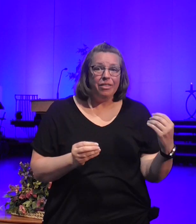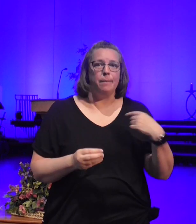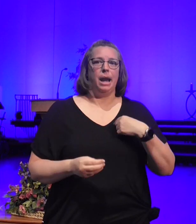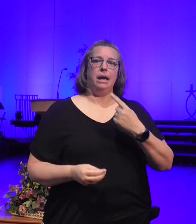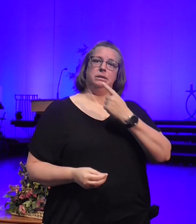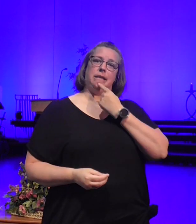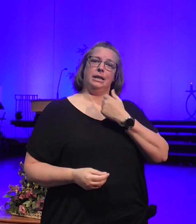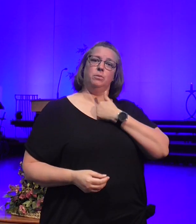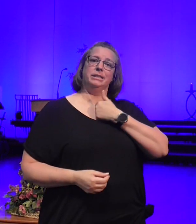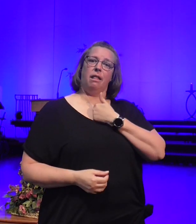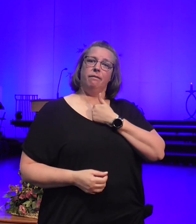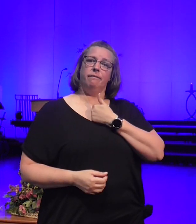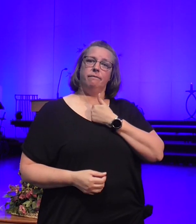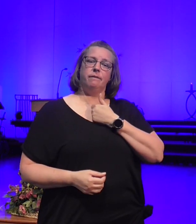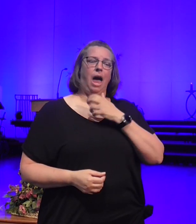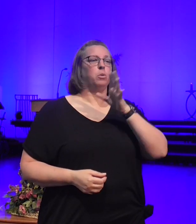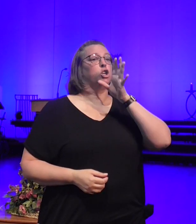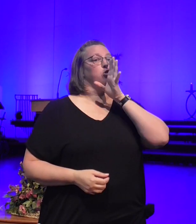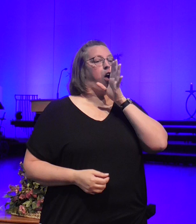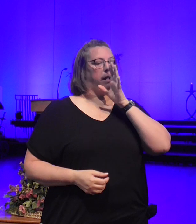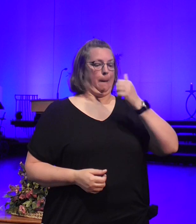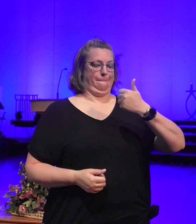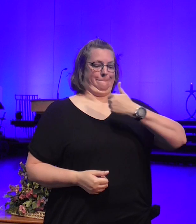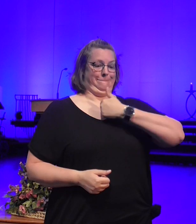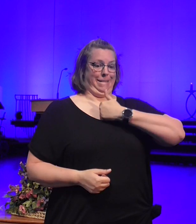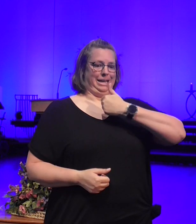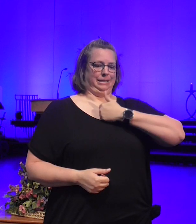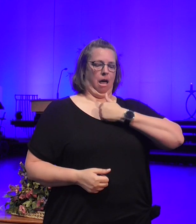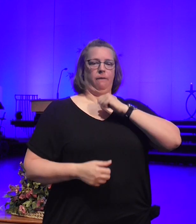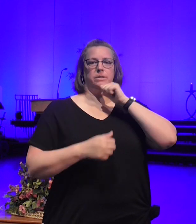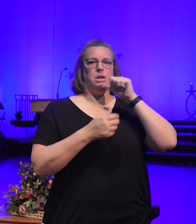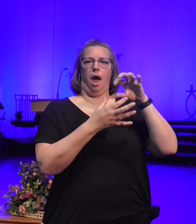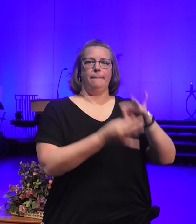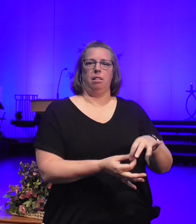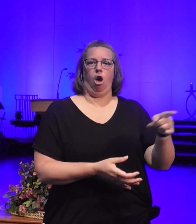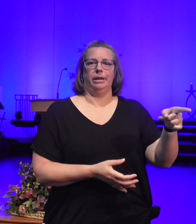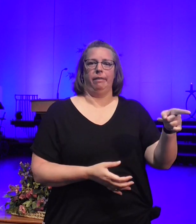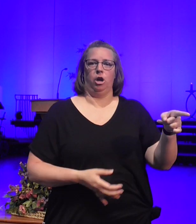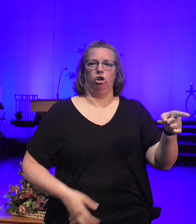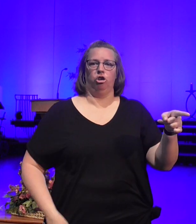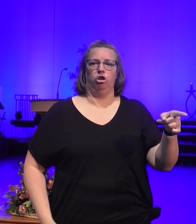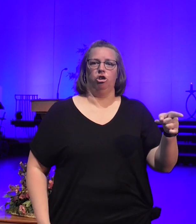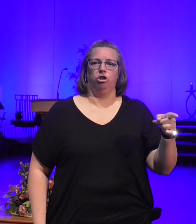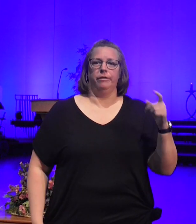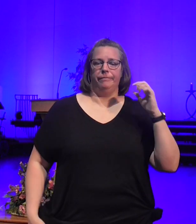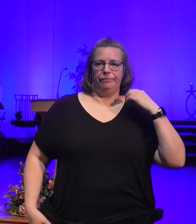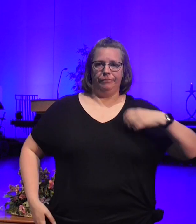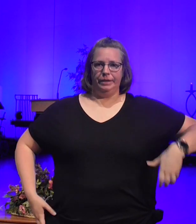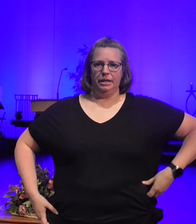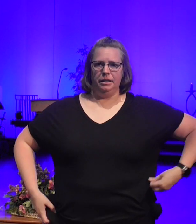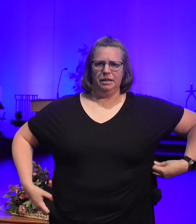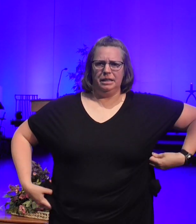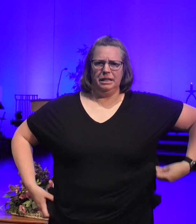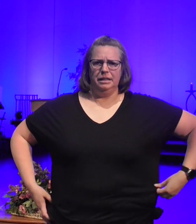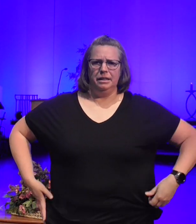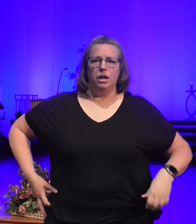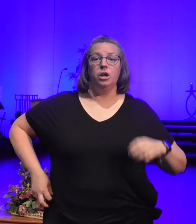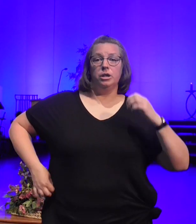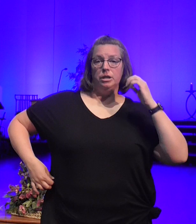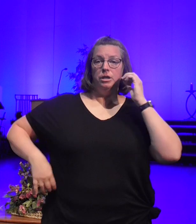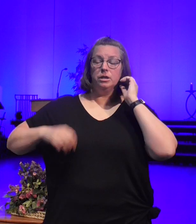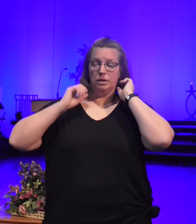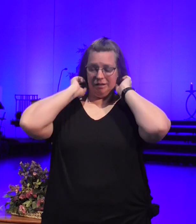I would talk myself into not belonging because of my story. But the more I let go of my